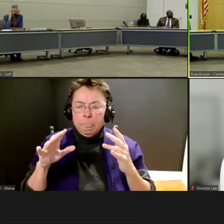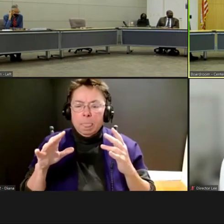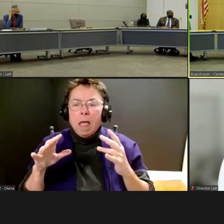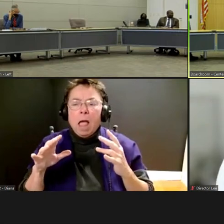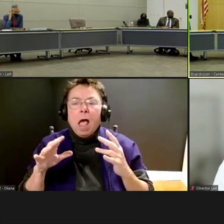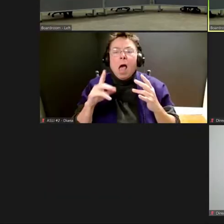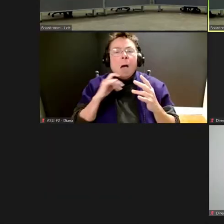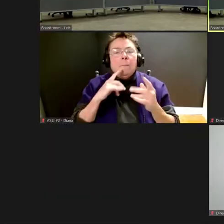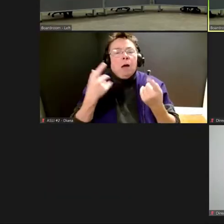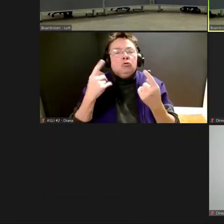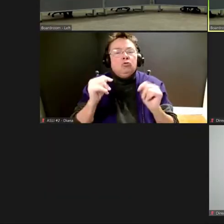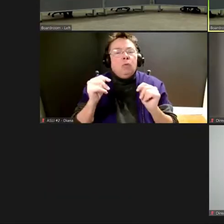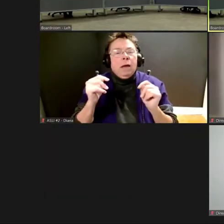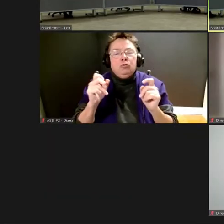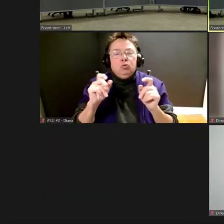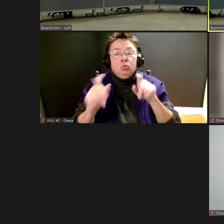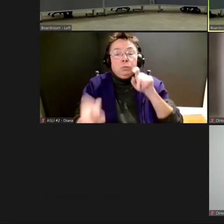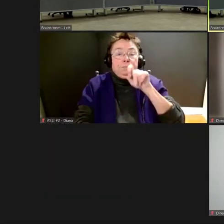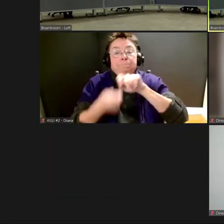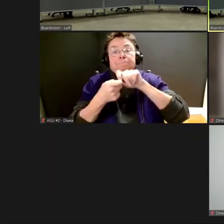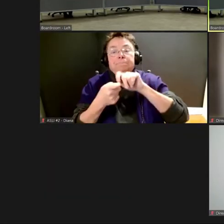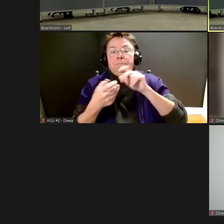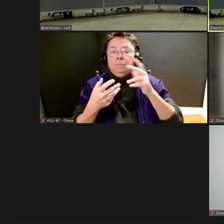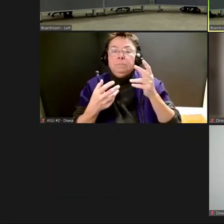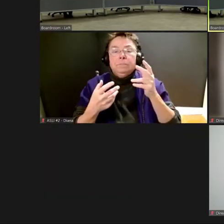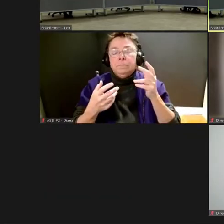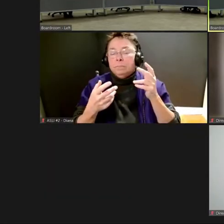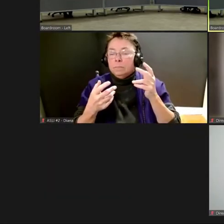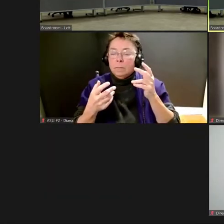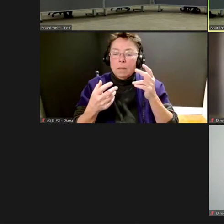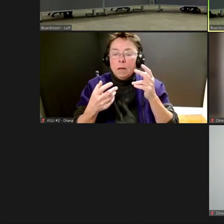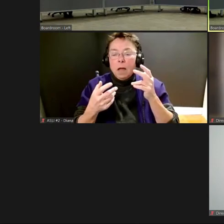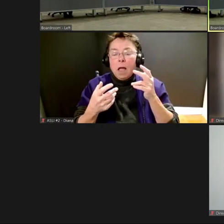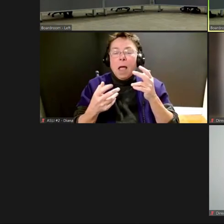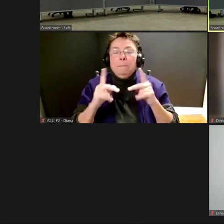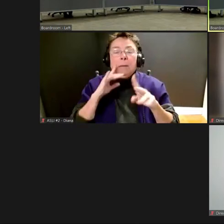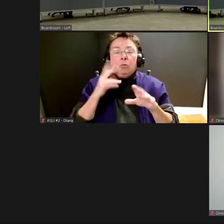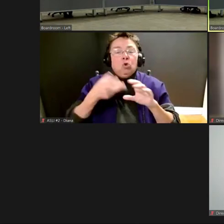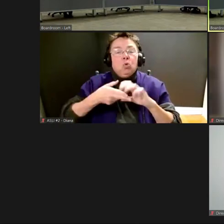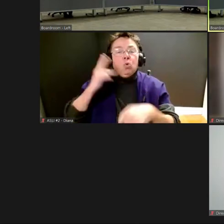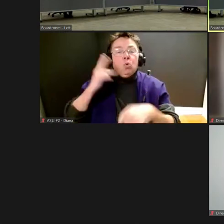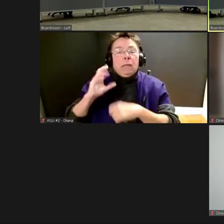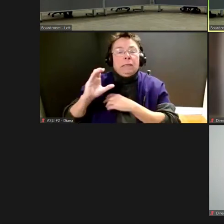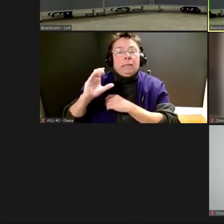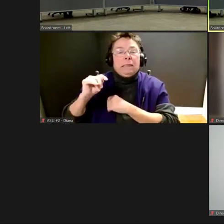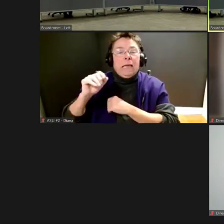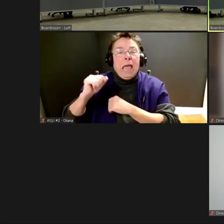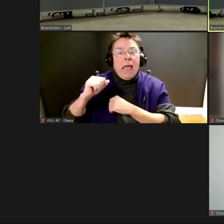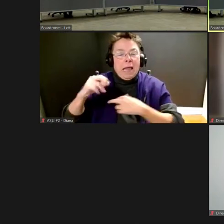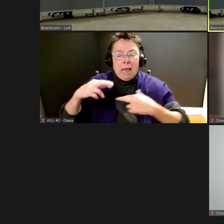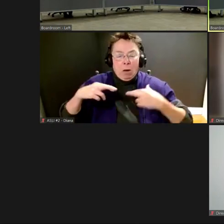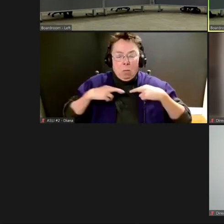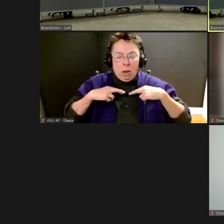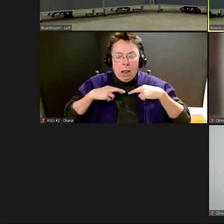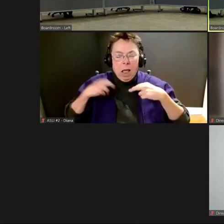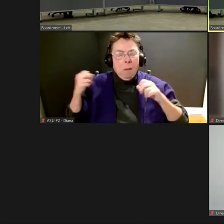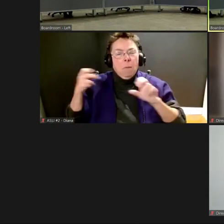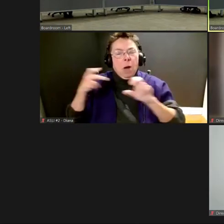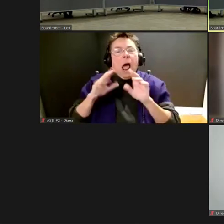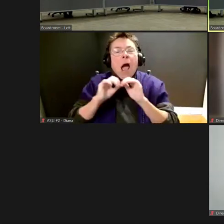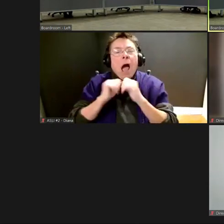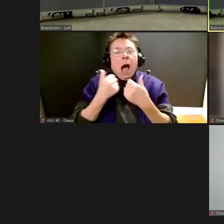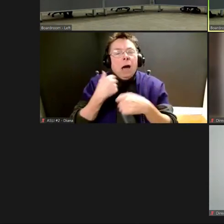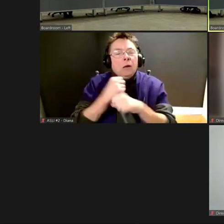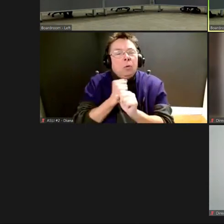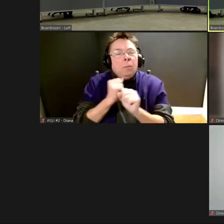about trying to get back even people who had left CTA, retired. But how do we make this a place where people want to